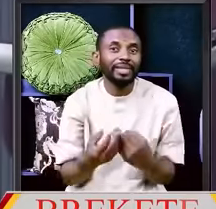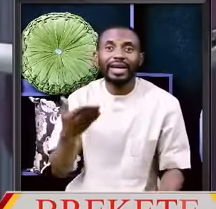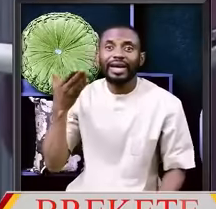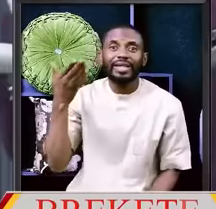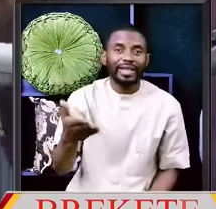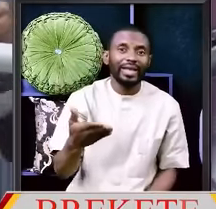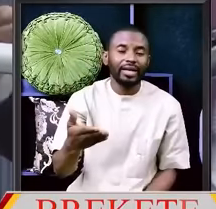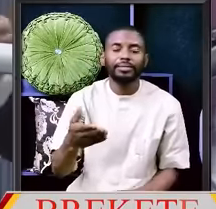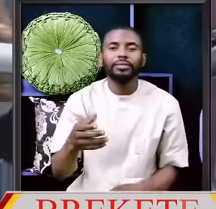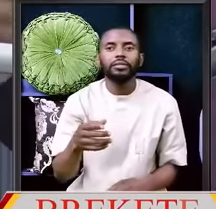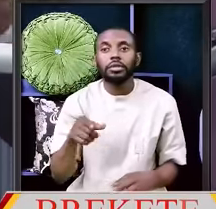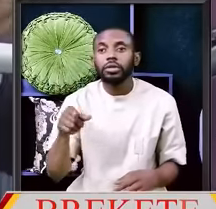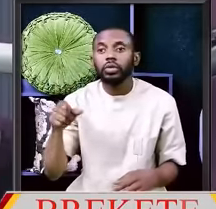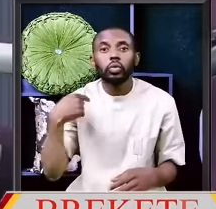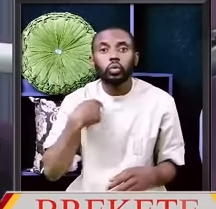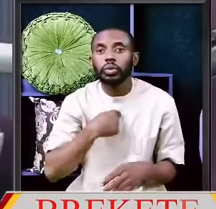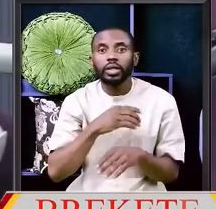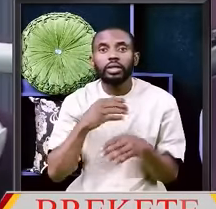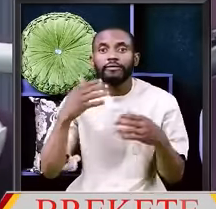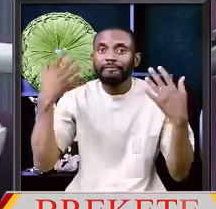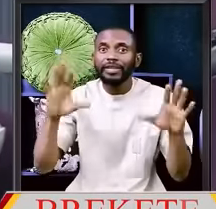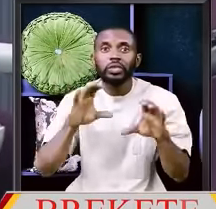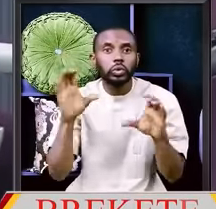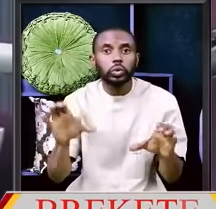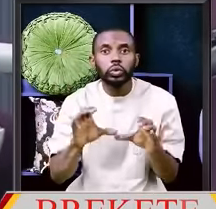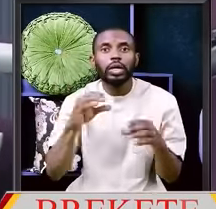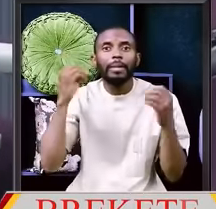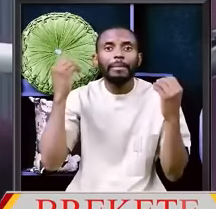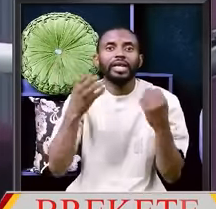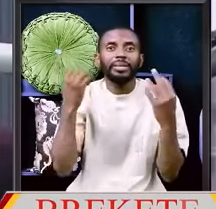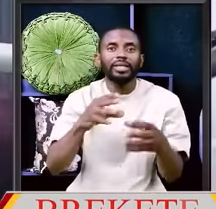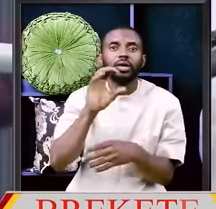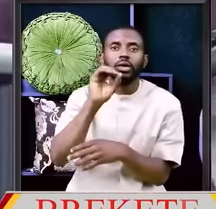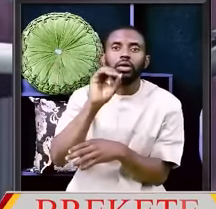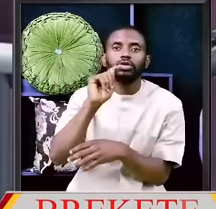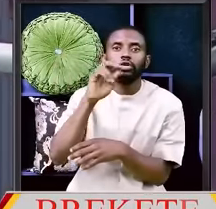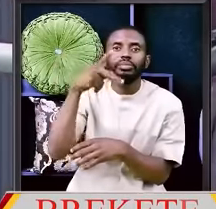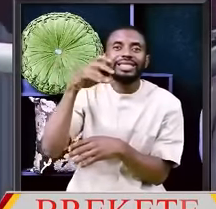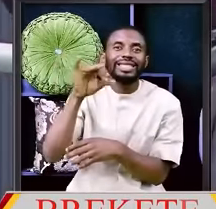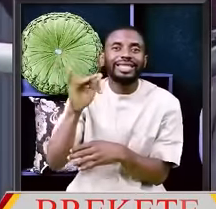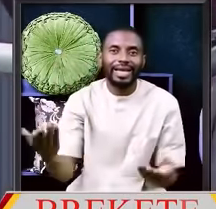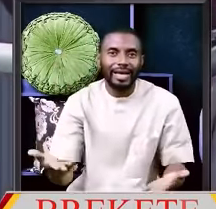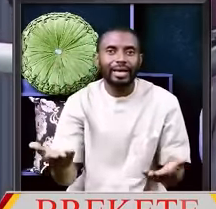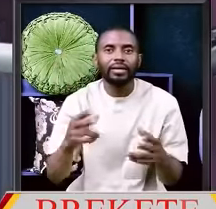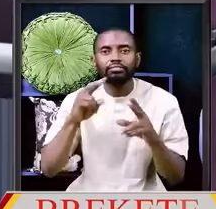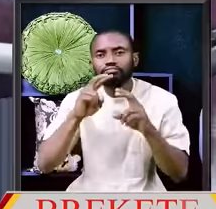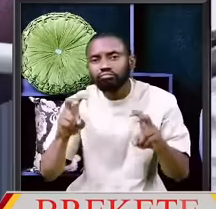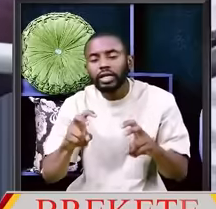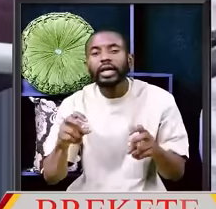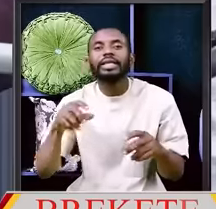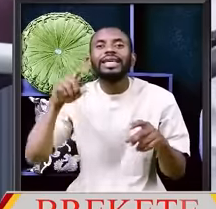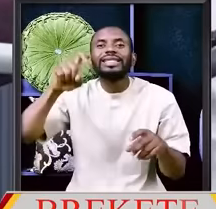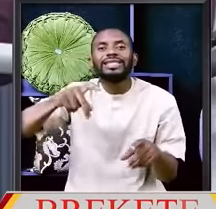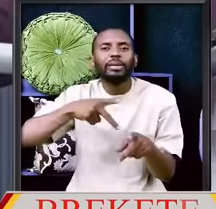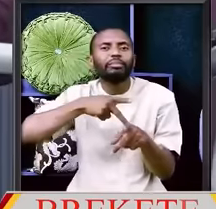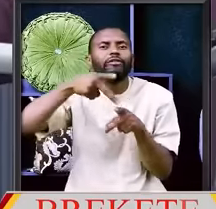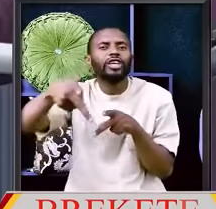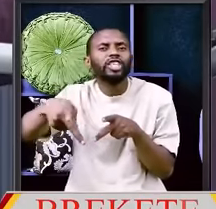there, we don't do many autopsy here now. They go need a professional